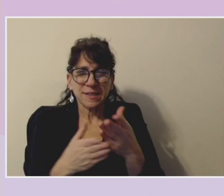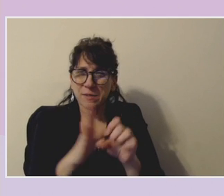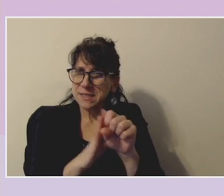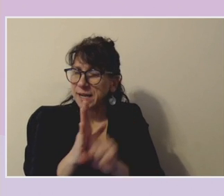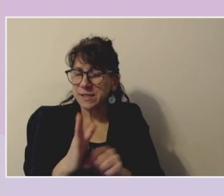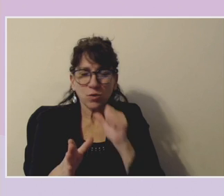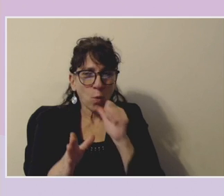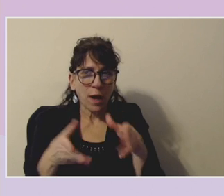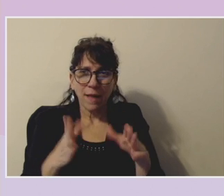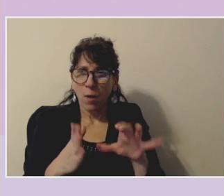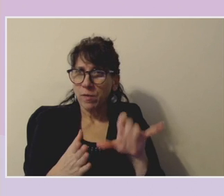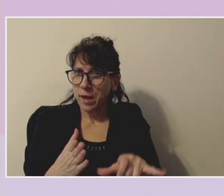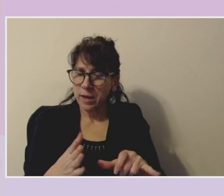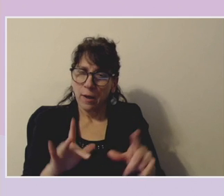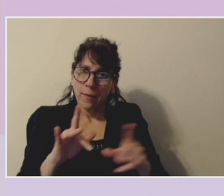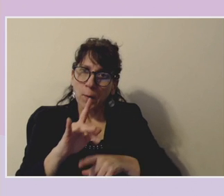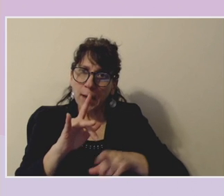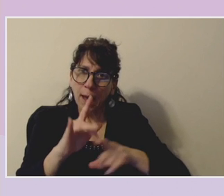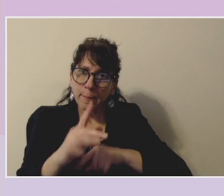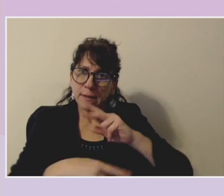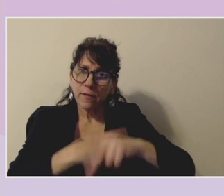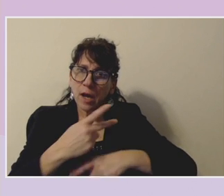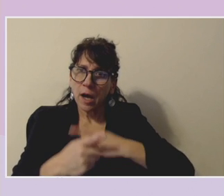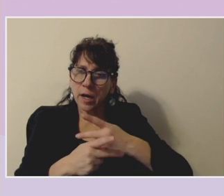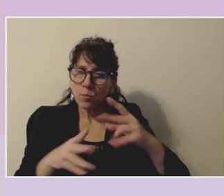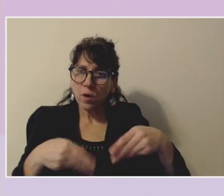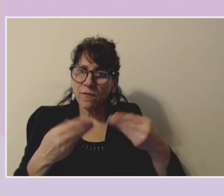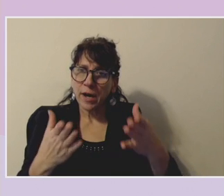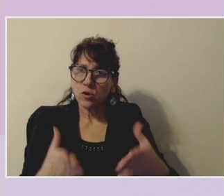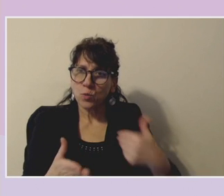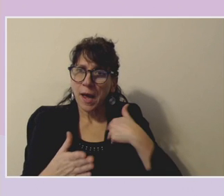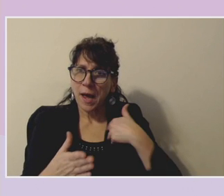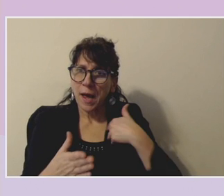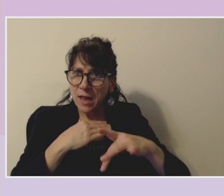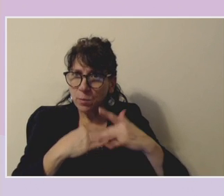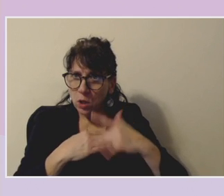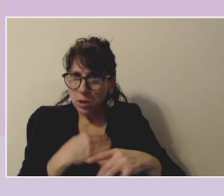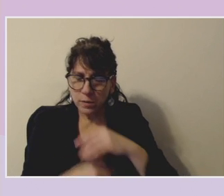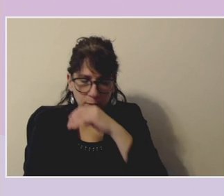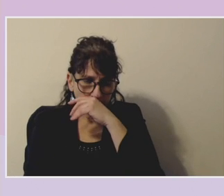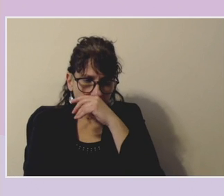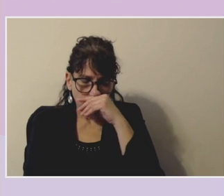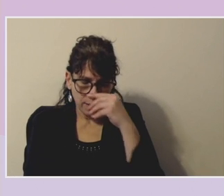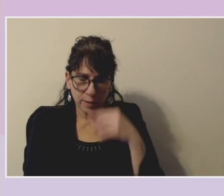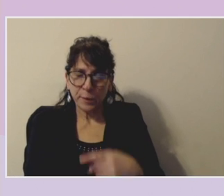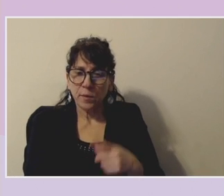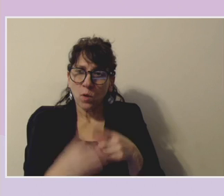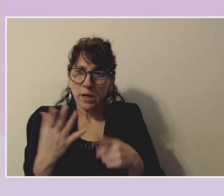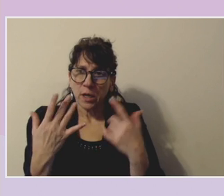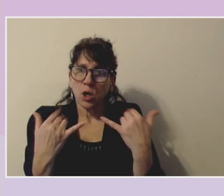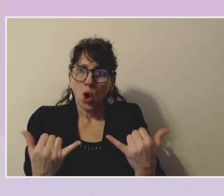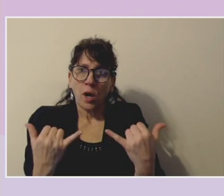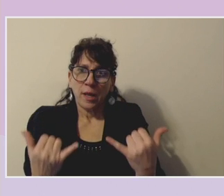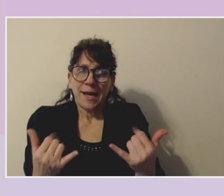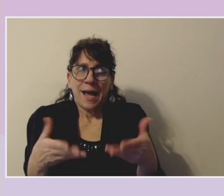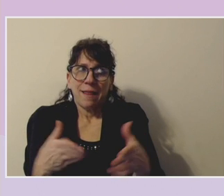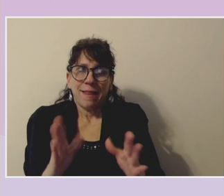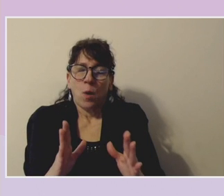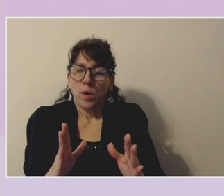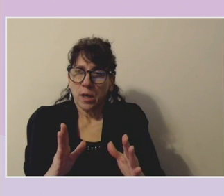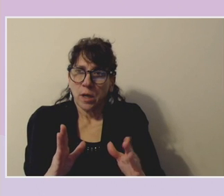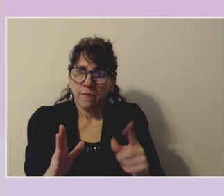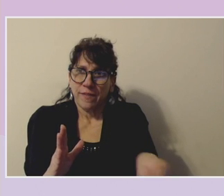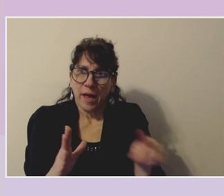there gaps in the types of providers you have available and what you're currently allowing for